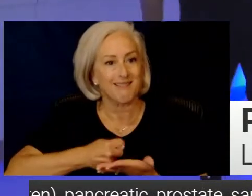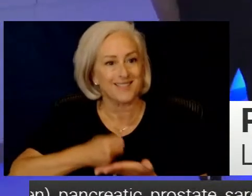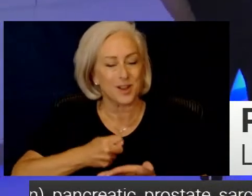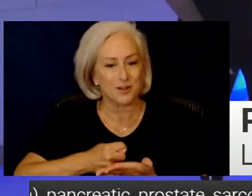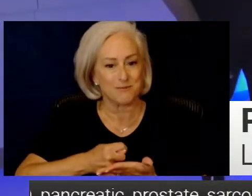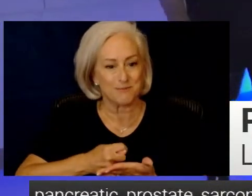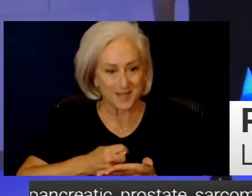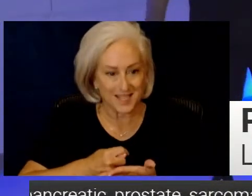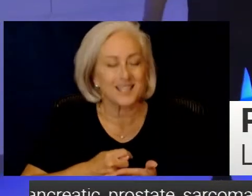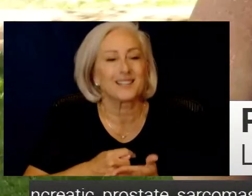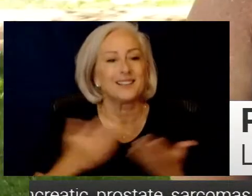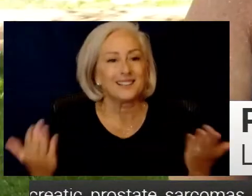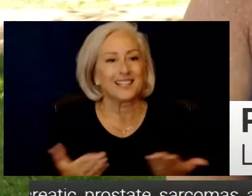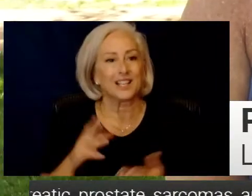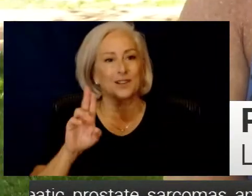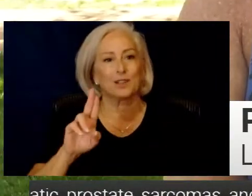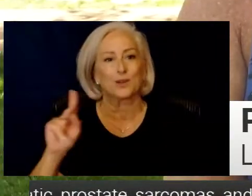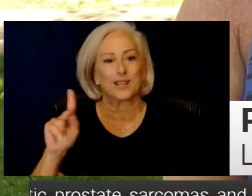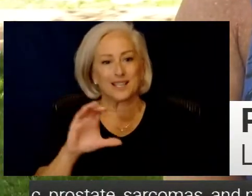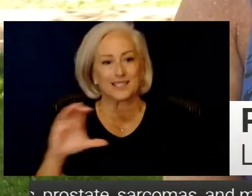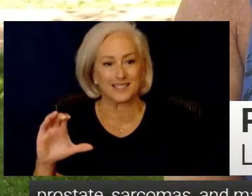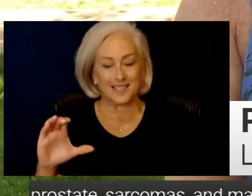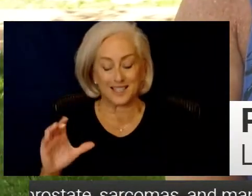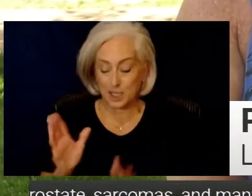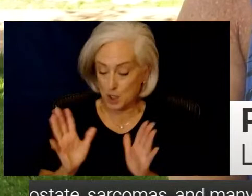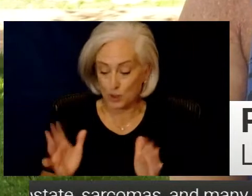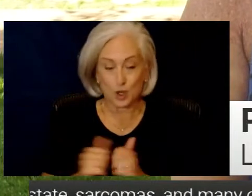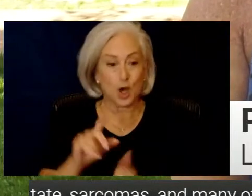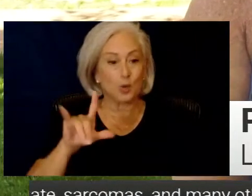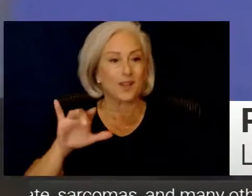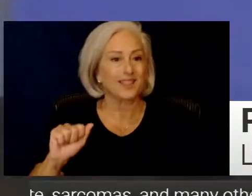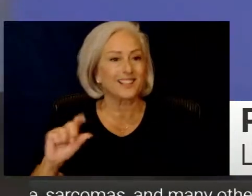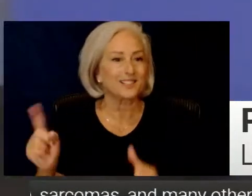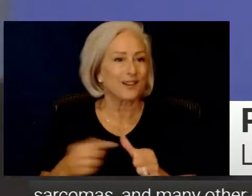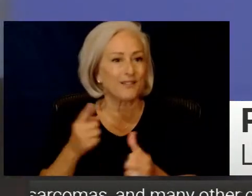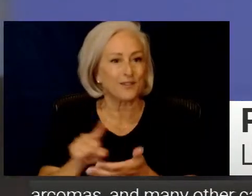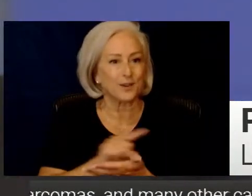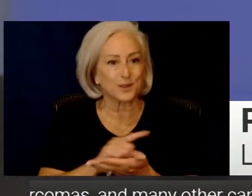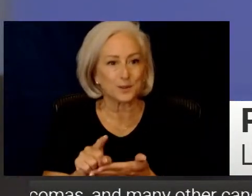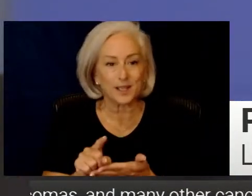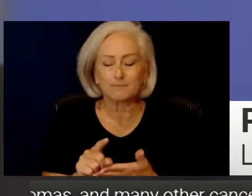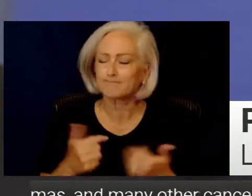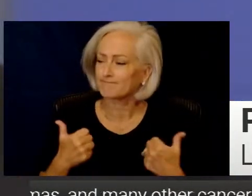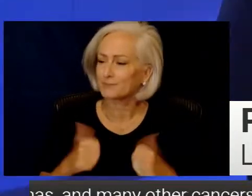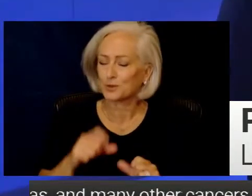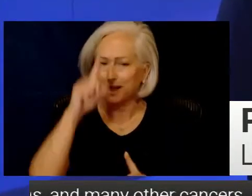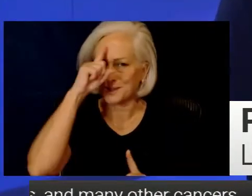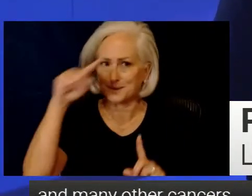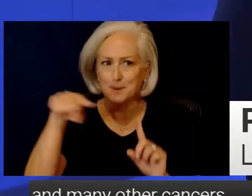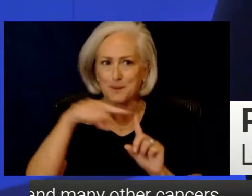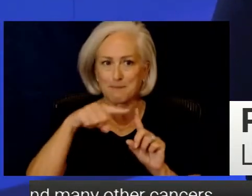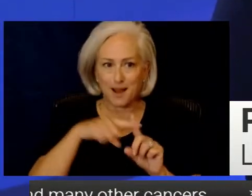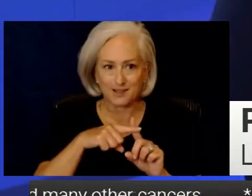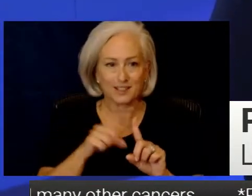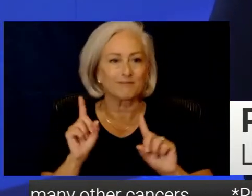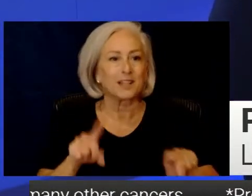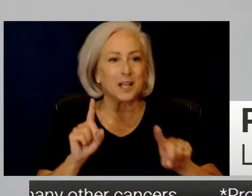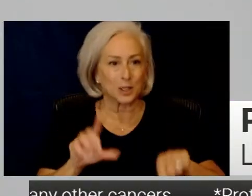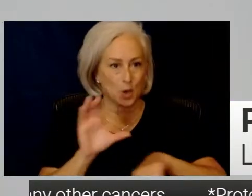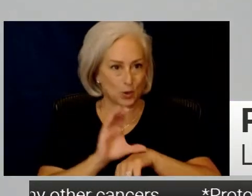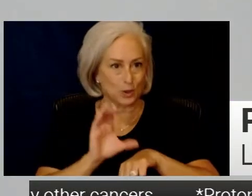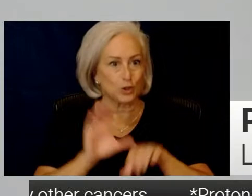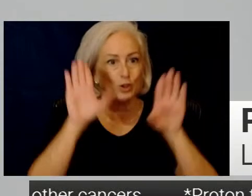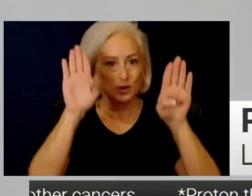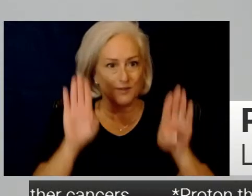her 5-week treatment. I'm being positive, and I'm saying my rosary daily, going to Mass still on Sundays with the